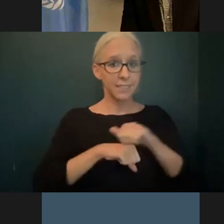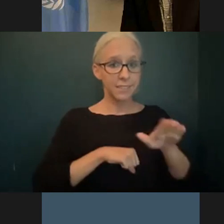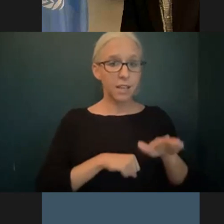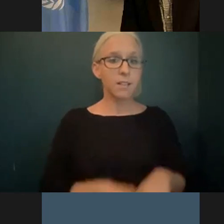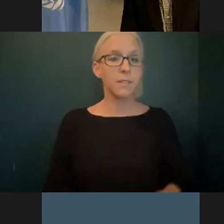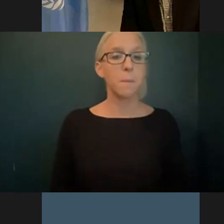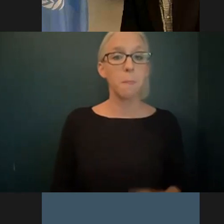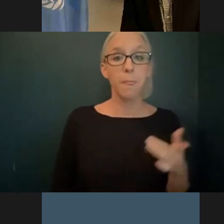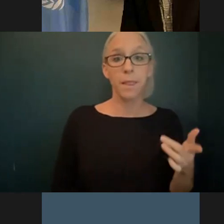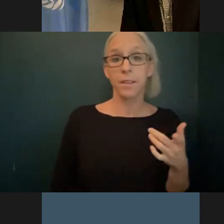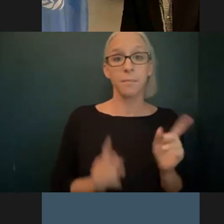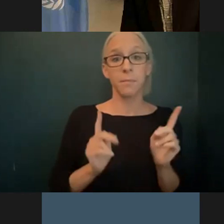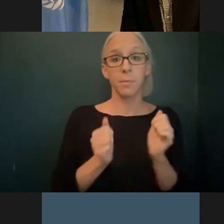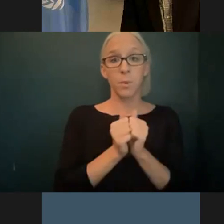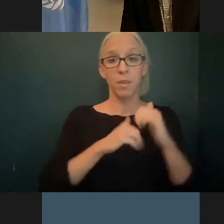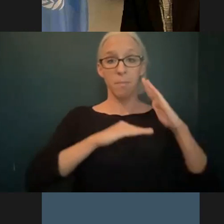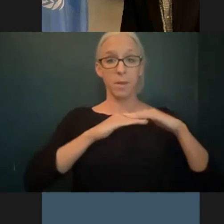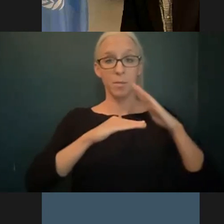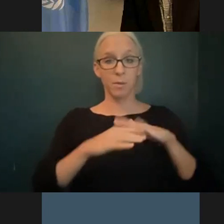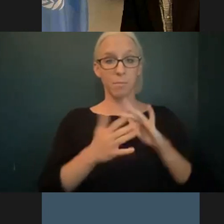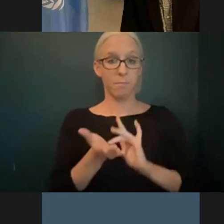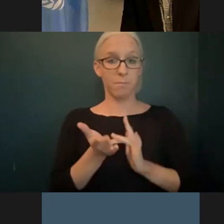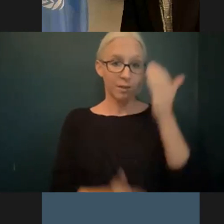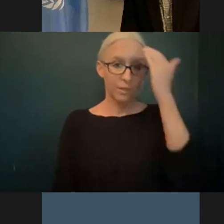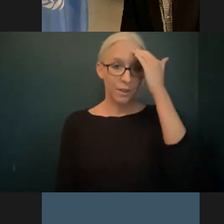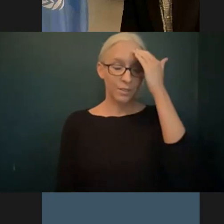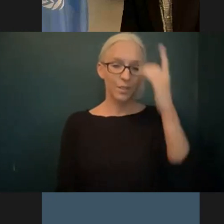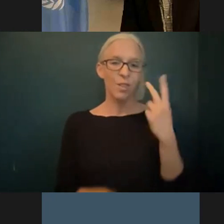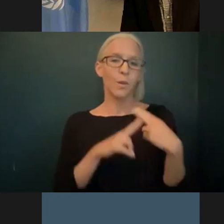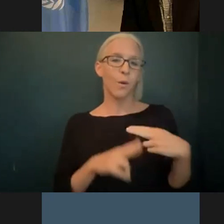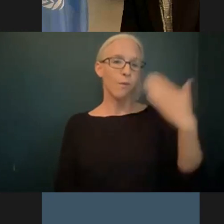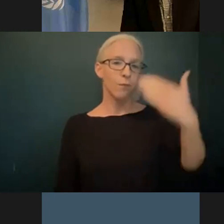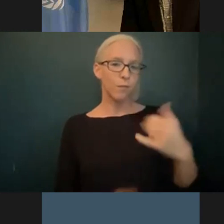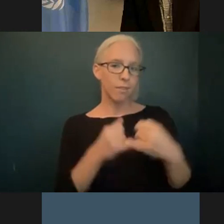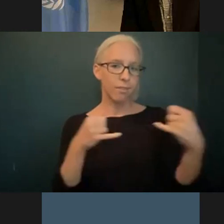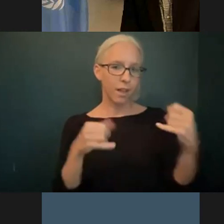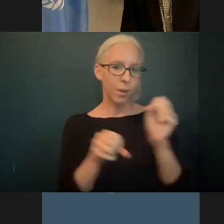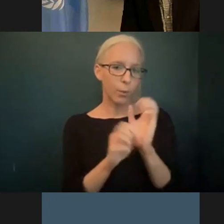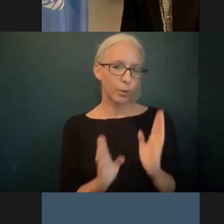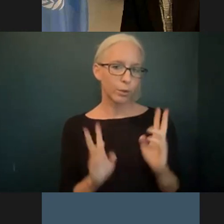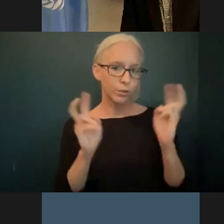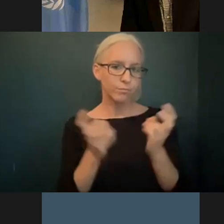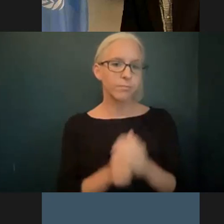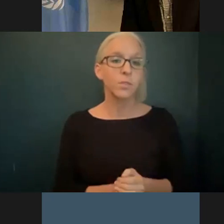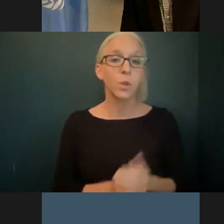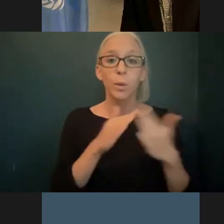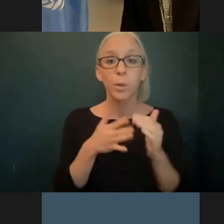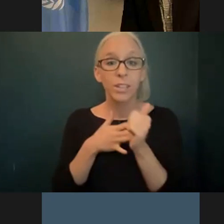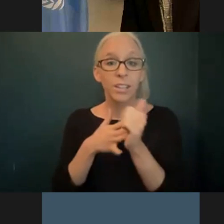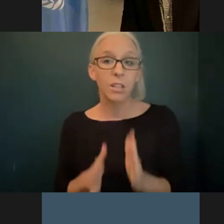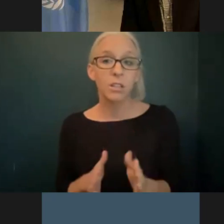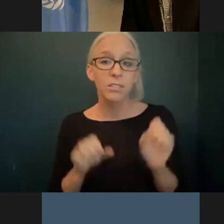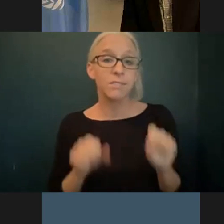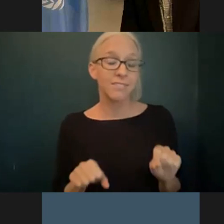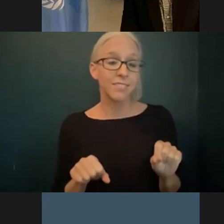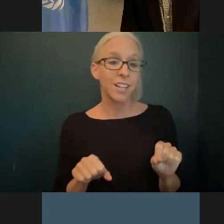these are people with minimal medical knowledge that we train. We call them frontline workers. So a lot of community leaders and a lot of the people. Allison, if you want, I have